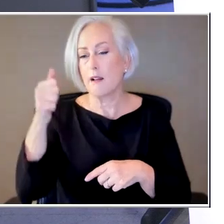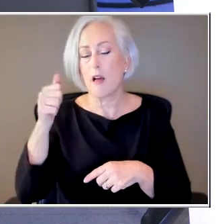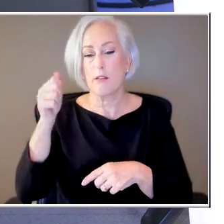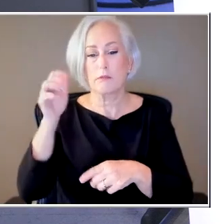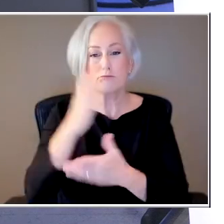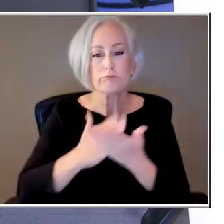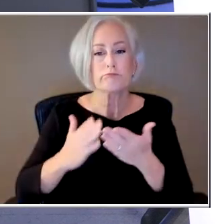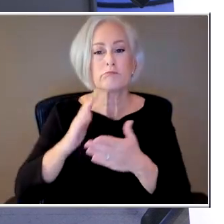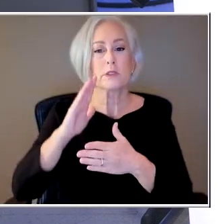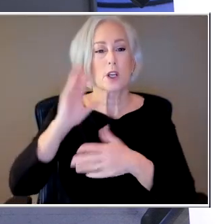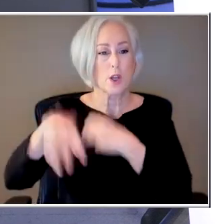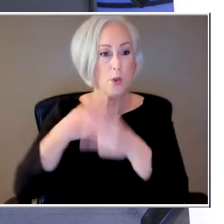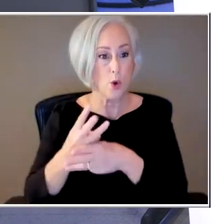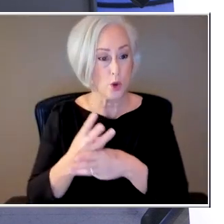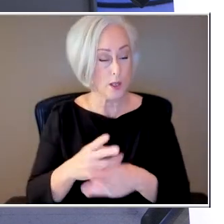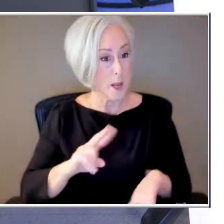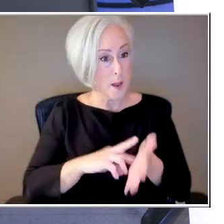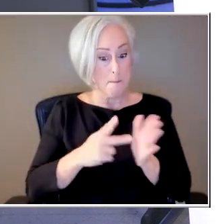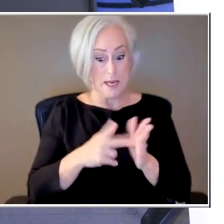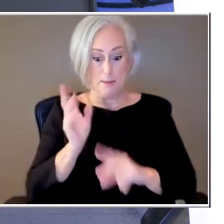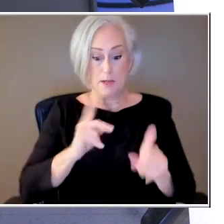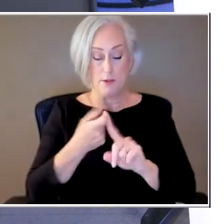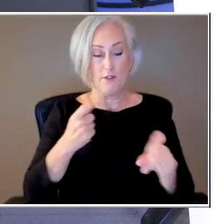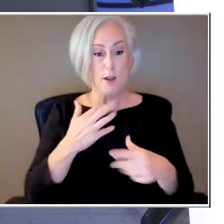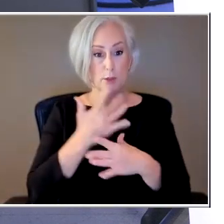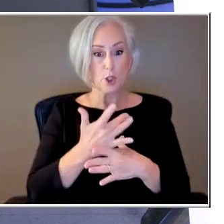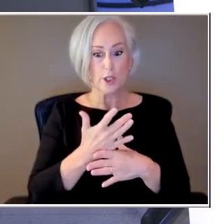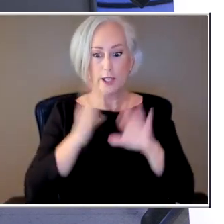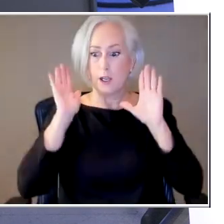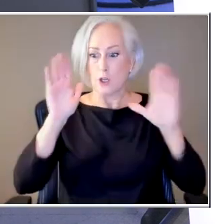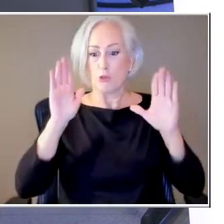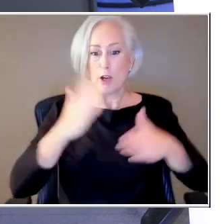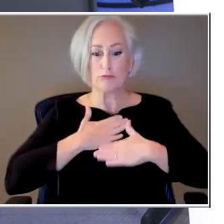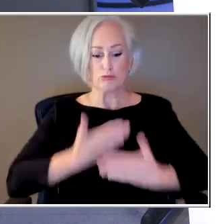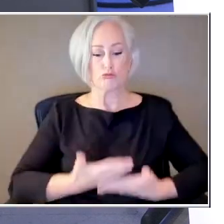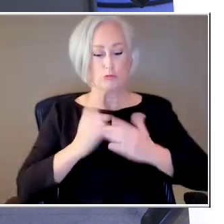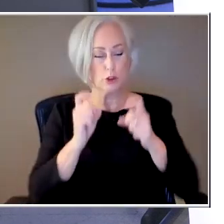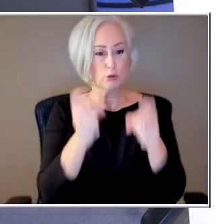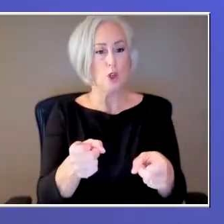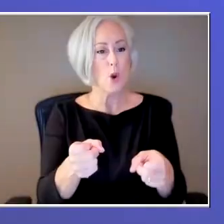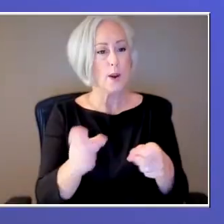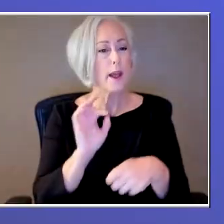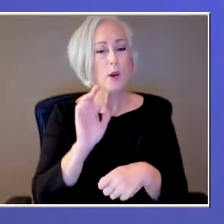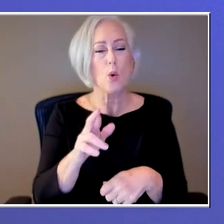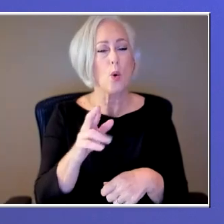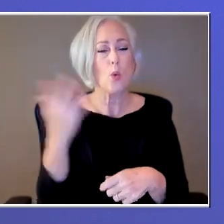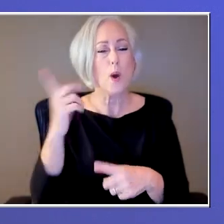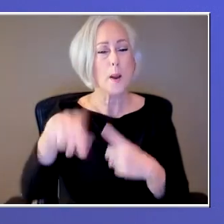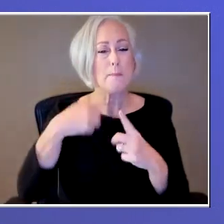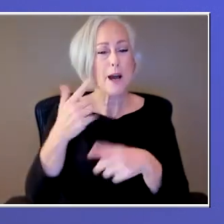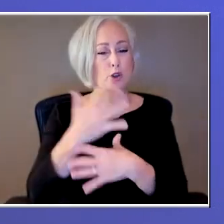donating, or is there something about the donors in Germany? I think so. I think they're